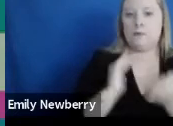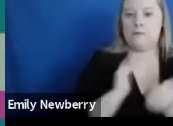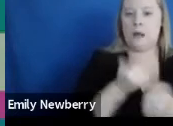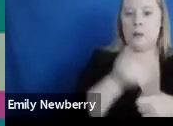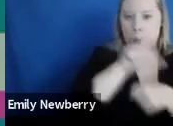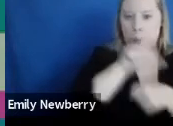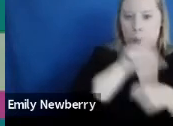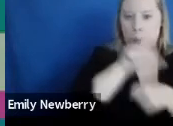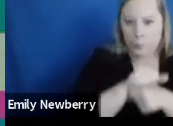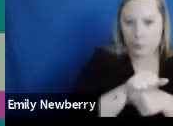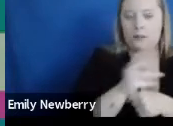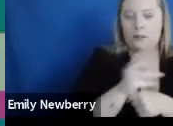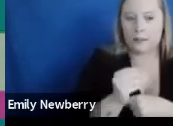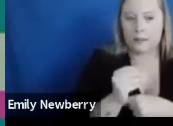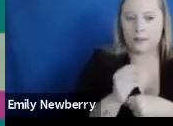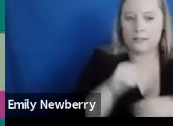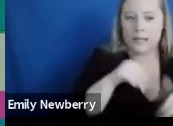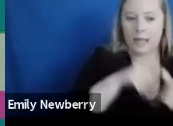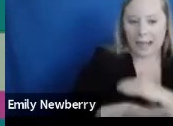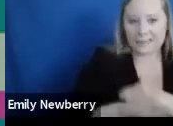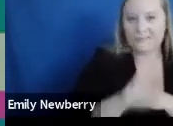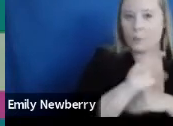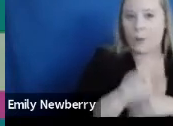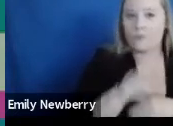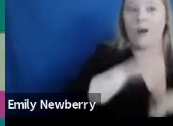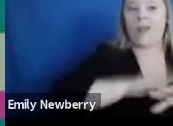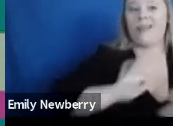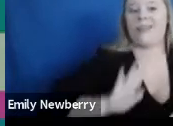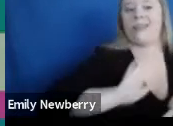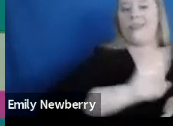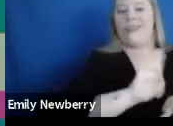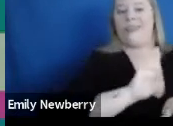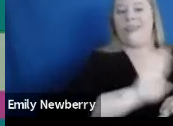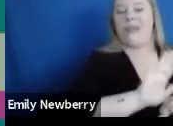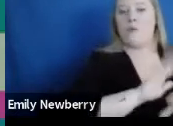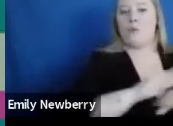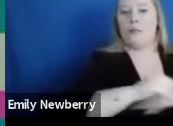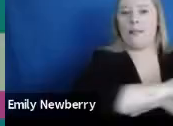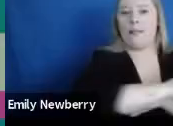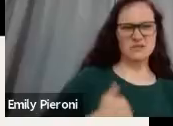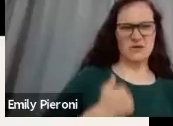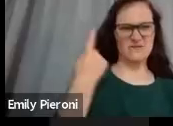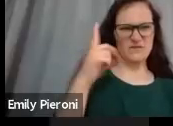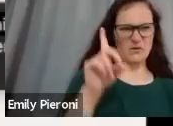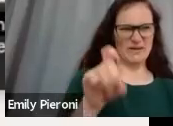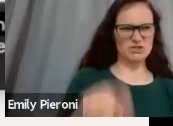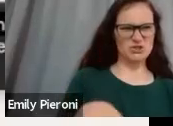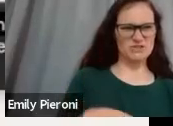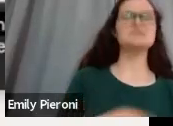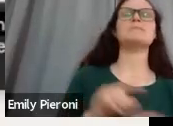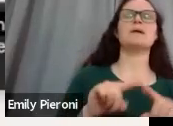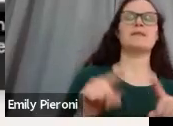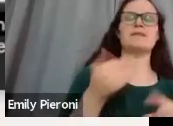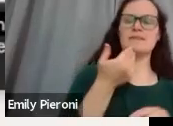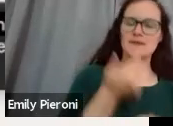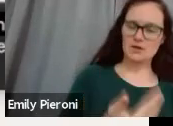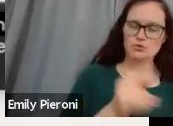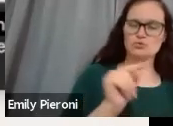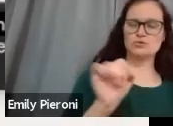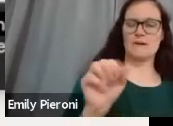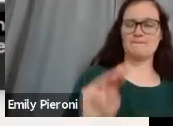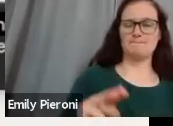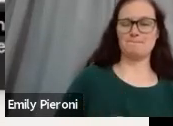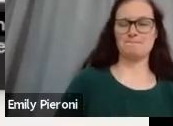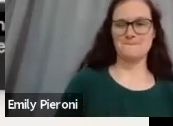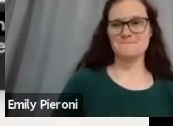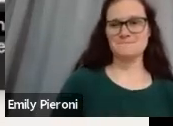access the wells on their land as well as the Navajo Nation. Thanks again, Tom.